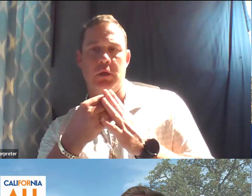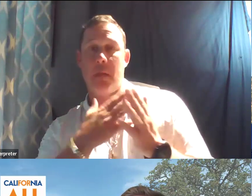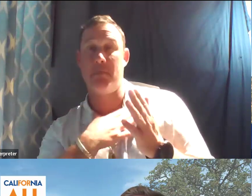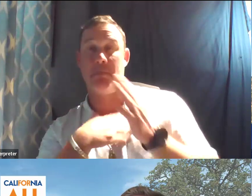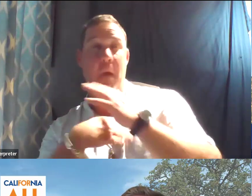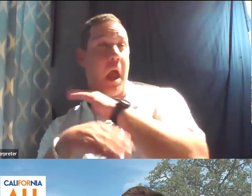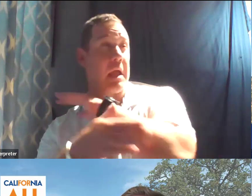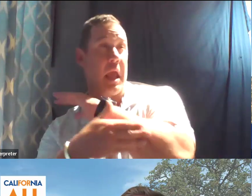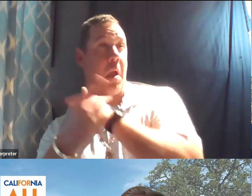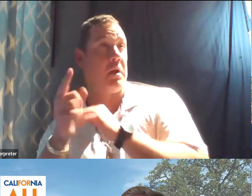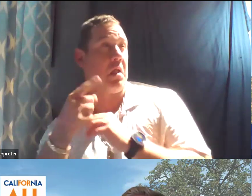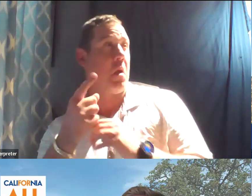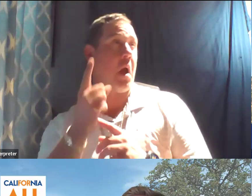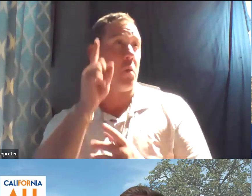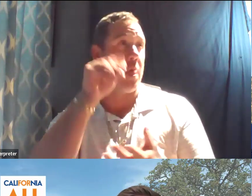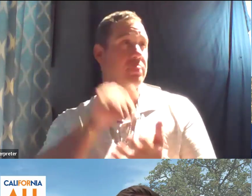alone got